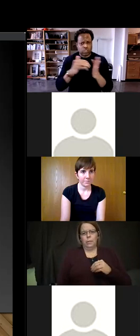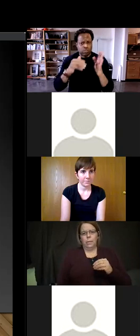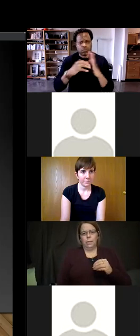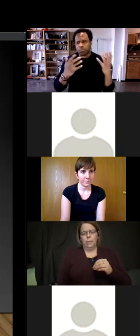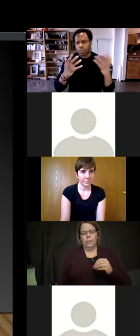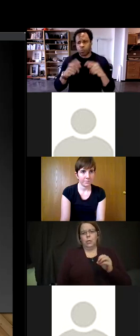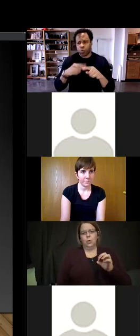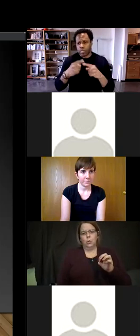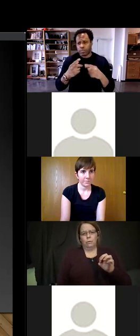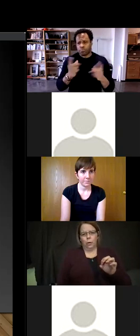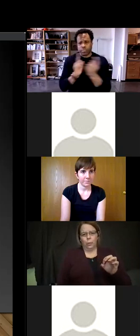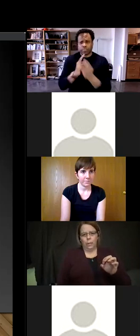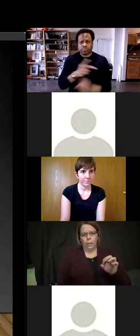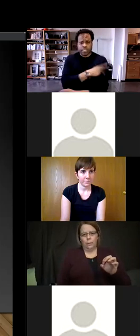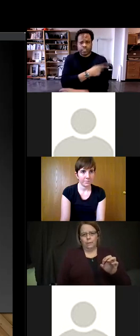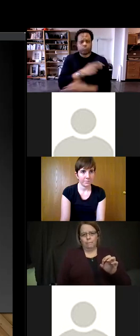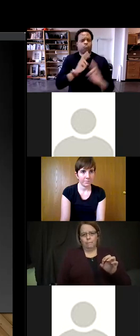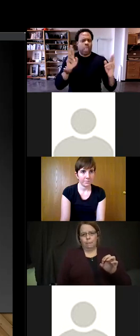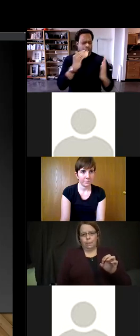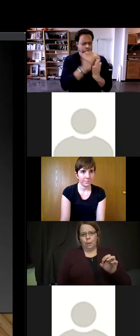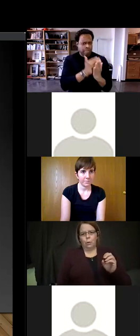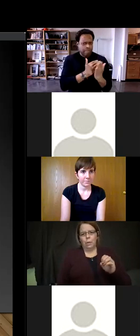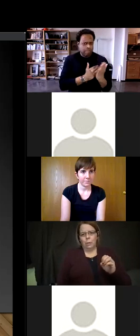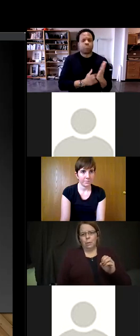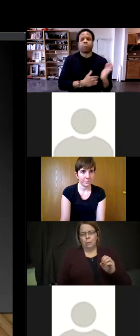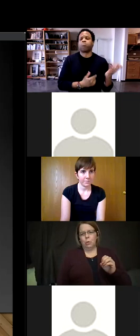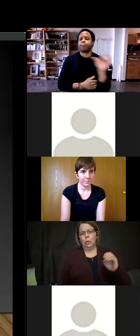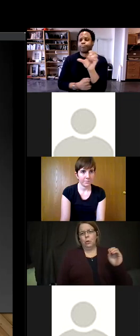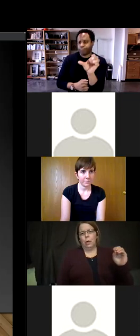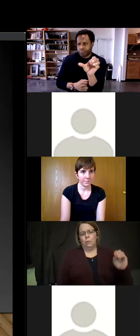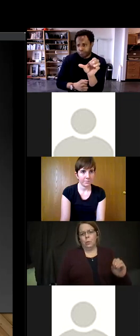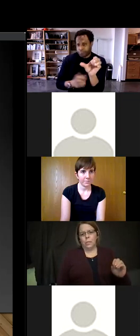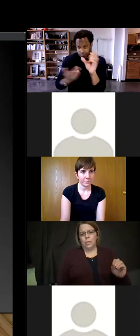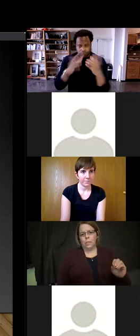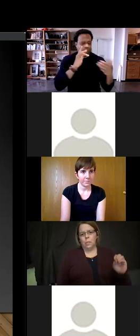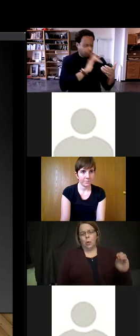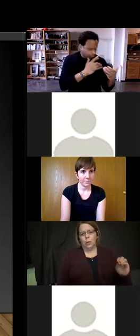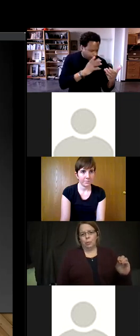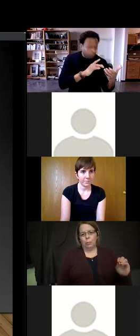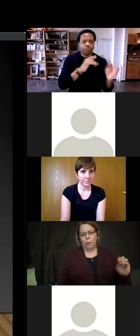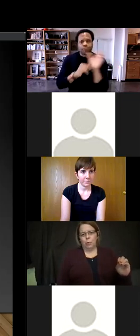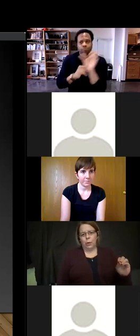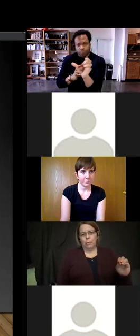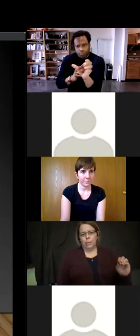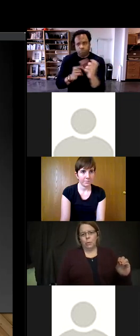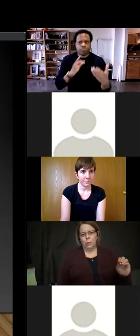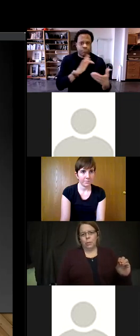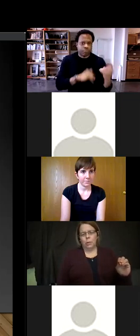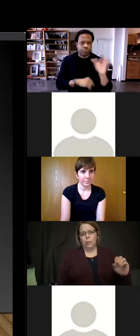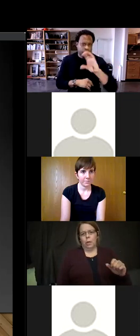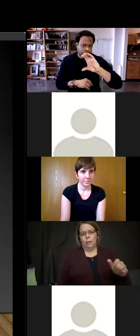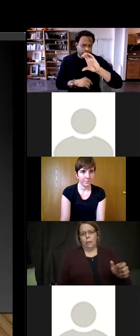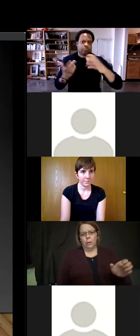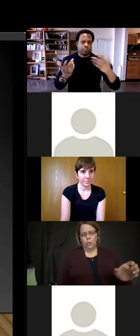with the sentences that you use frequently. When you're meeting people, you'll have those sentences already pre-programmed into